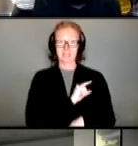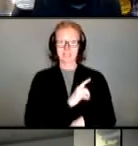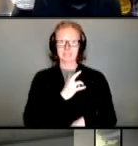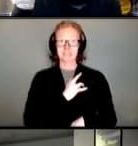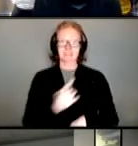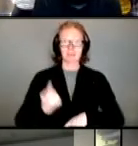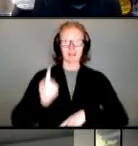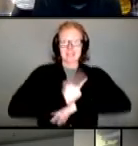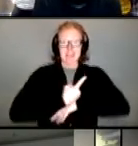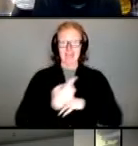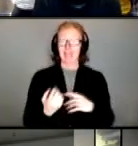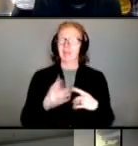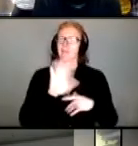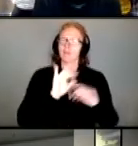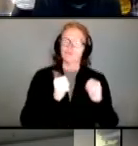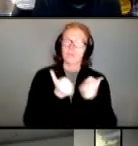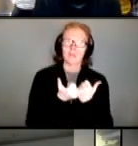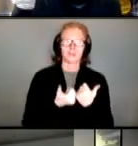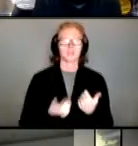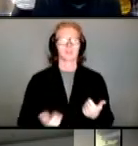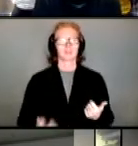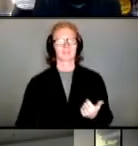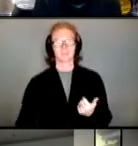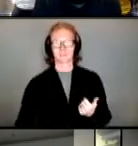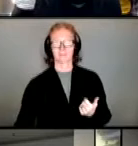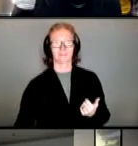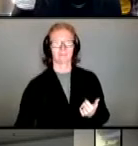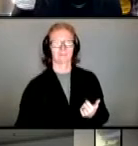are, what challenges